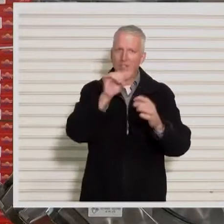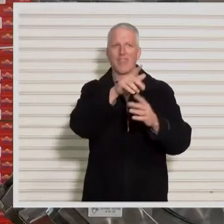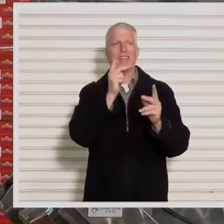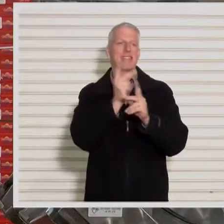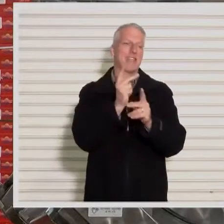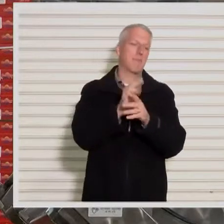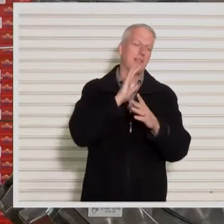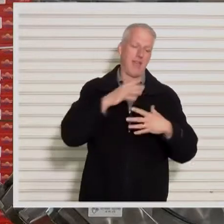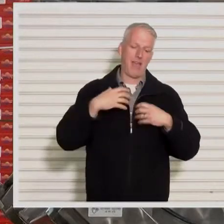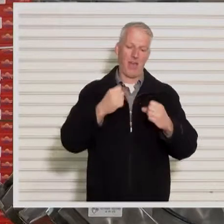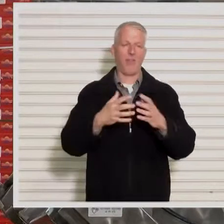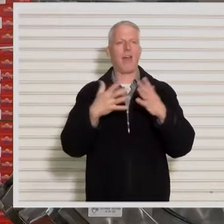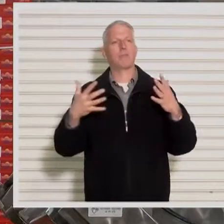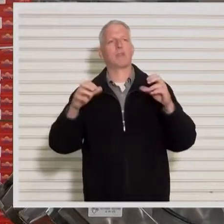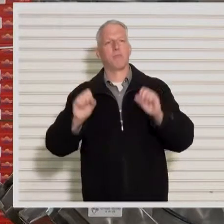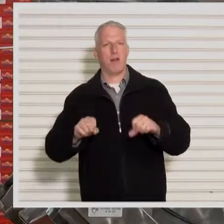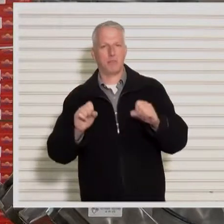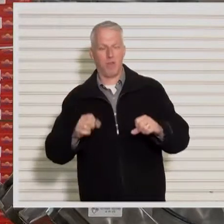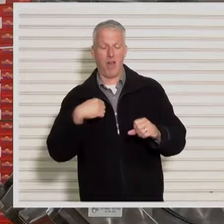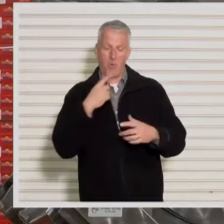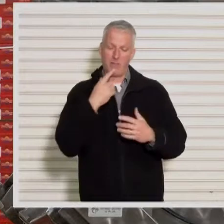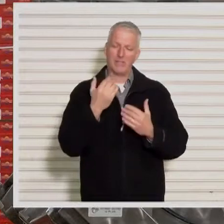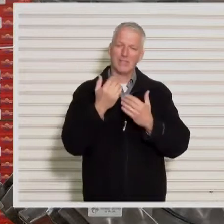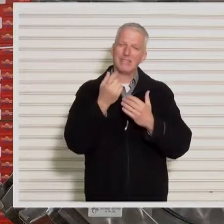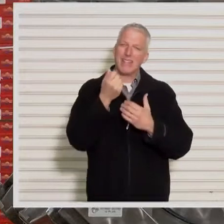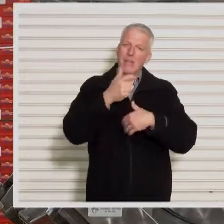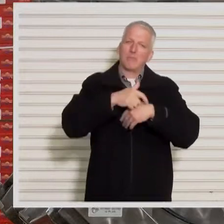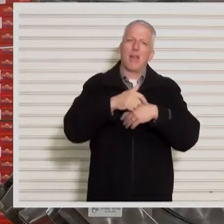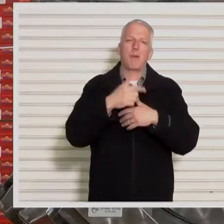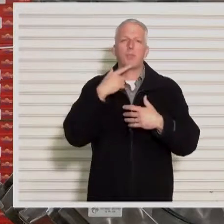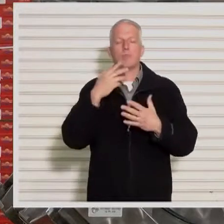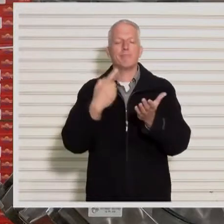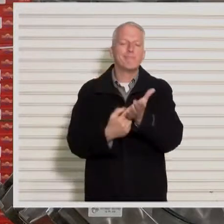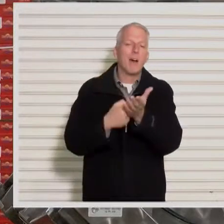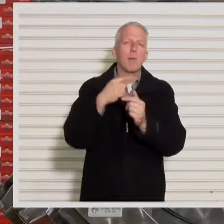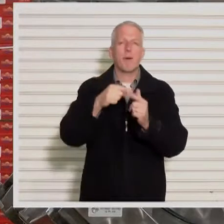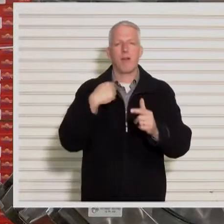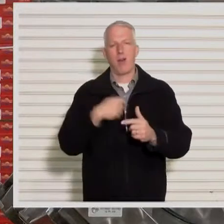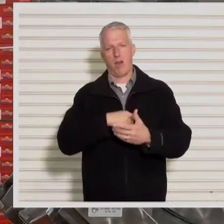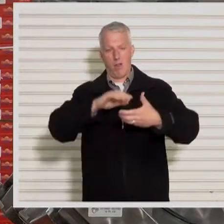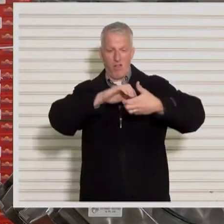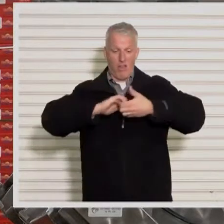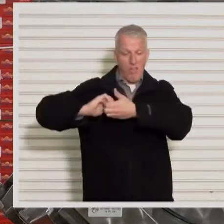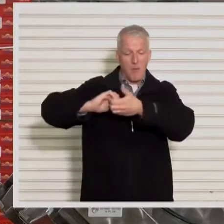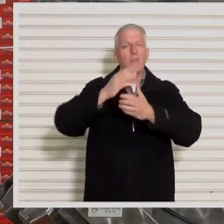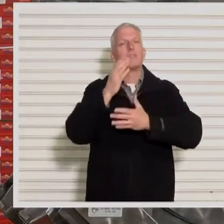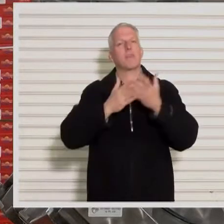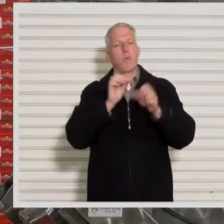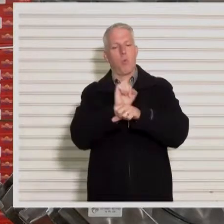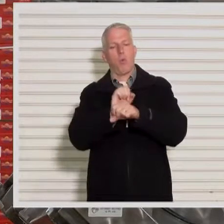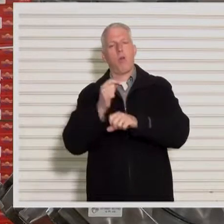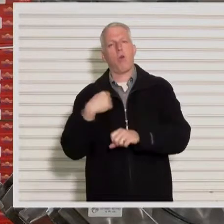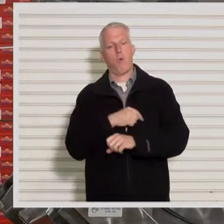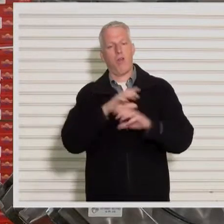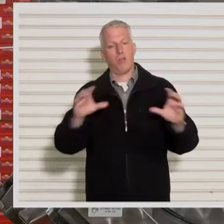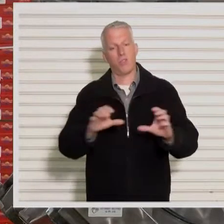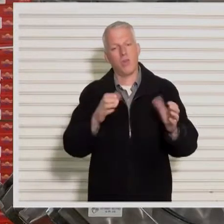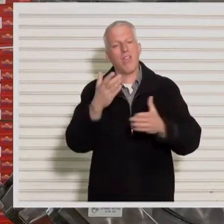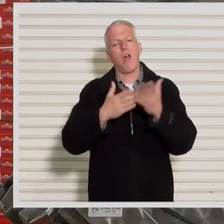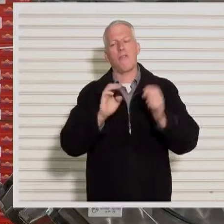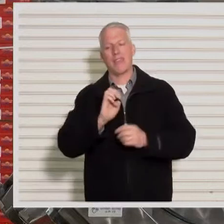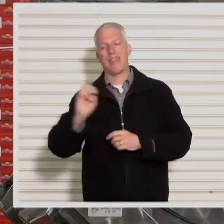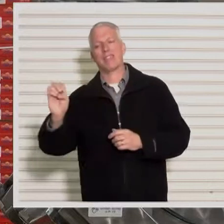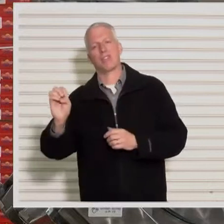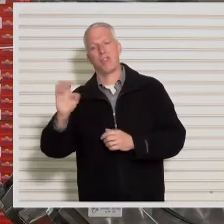possible. So I want to spend just a minute talking about our collaborative and some of the work that we are doing out here in the eastern